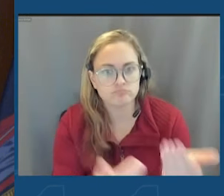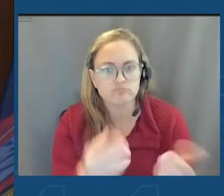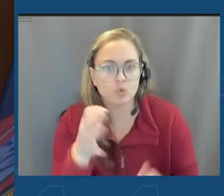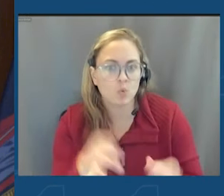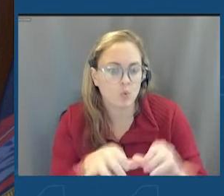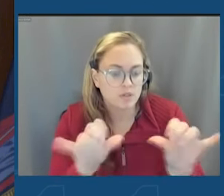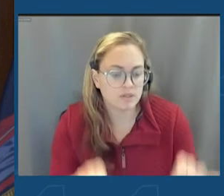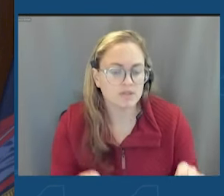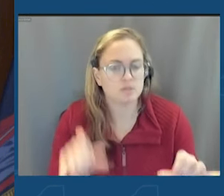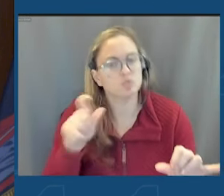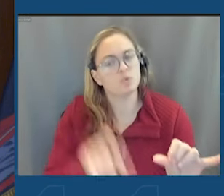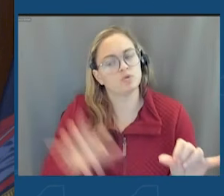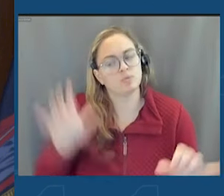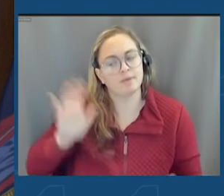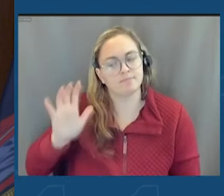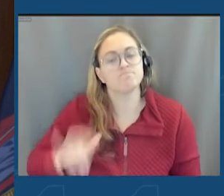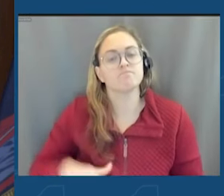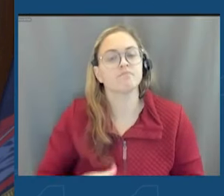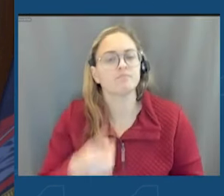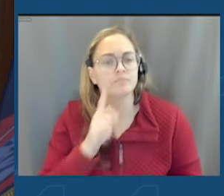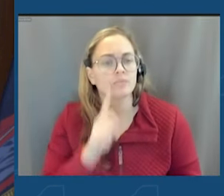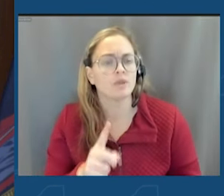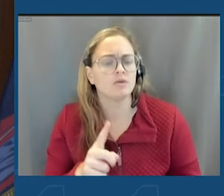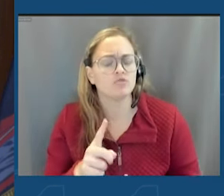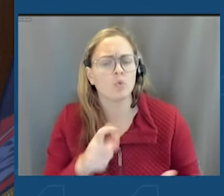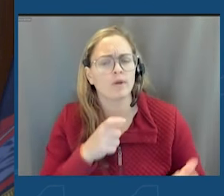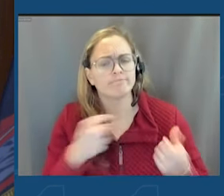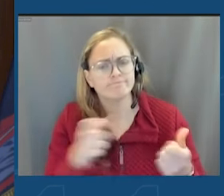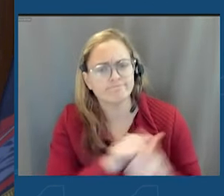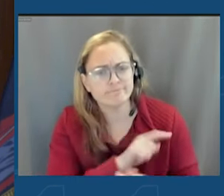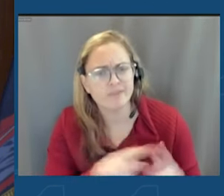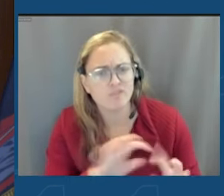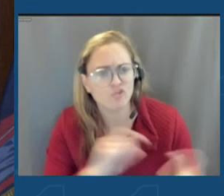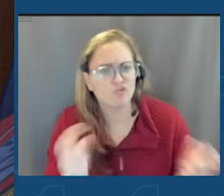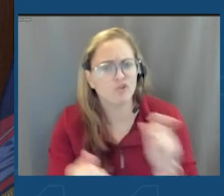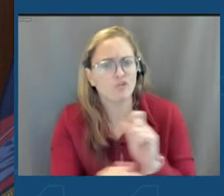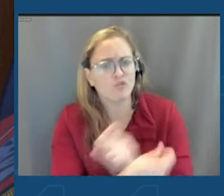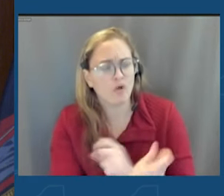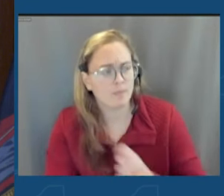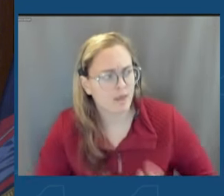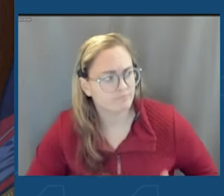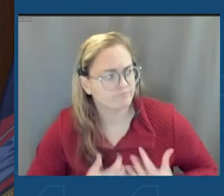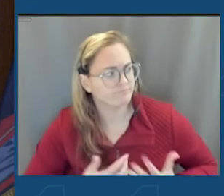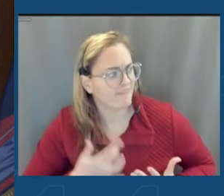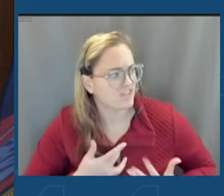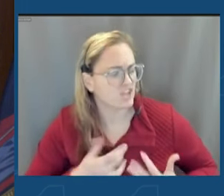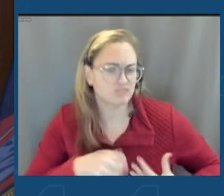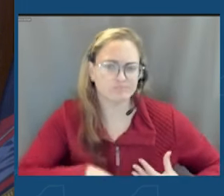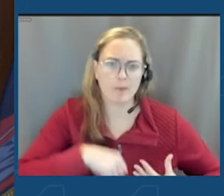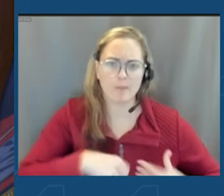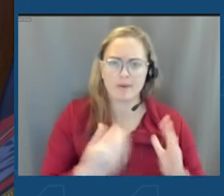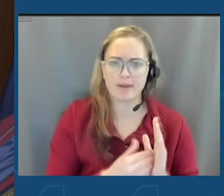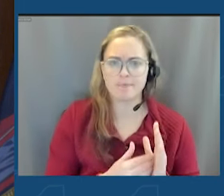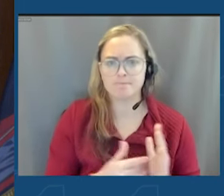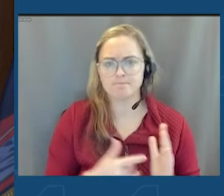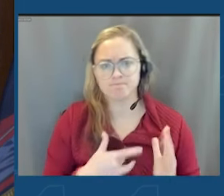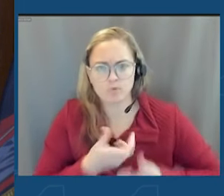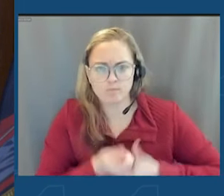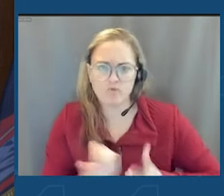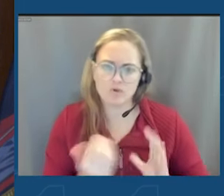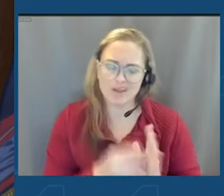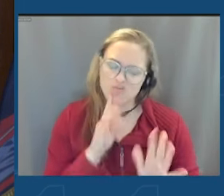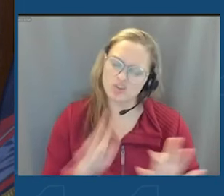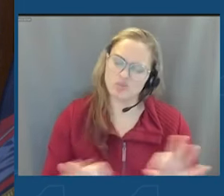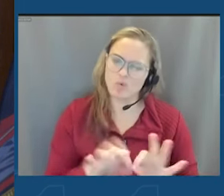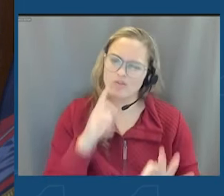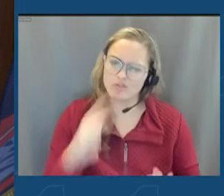was supposed to be. But we're also championing reforms that restore people's confidence in the criminal justice system, something that's personally important to me. So a day